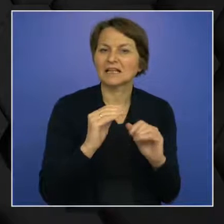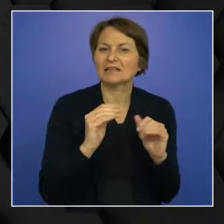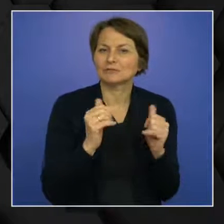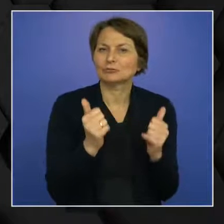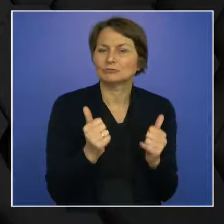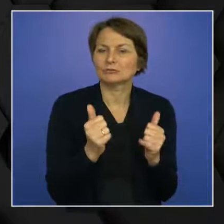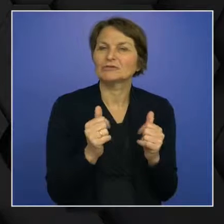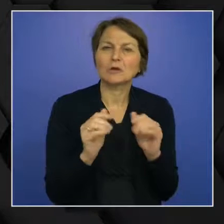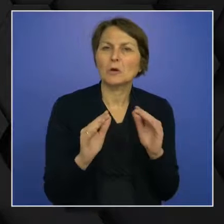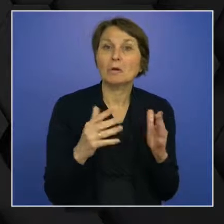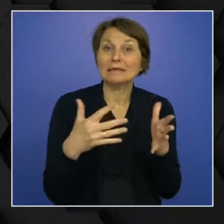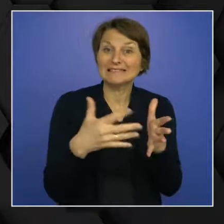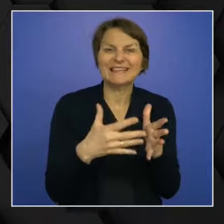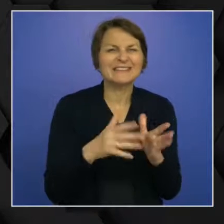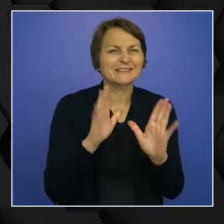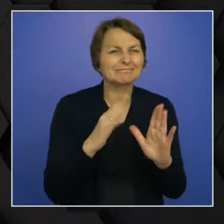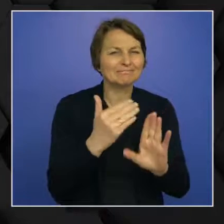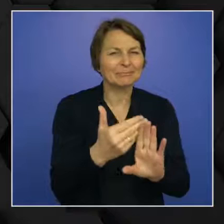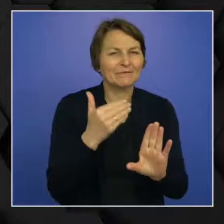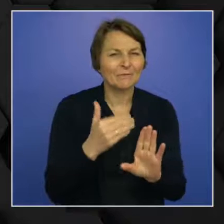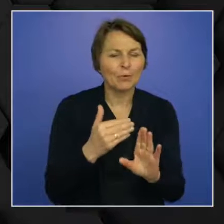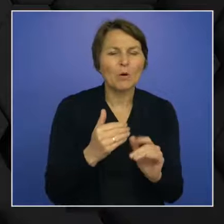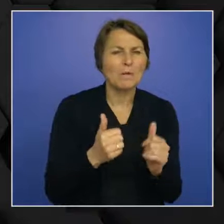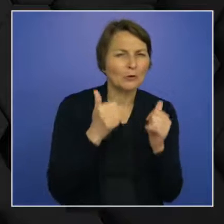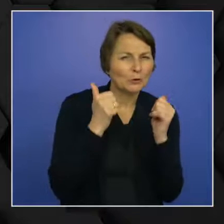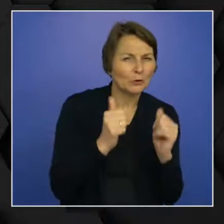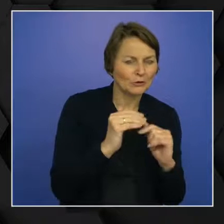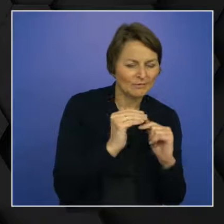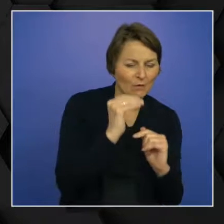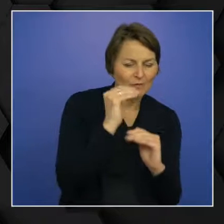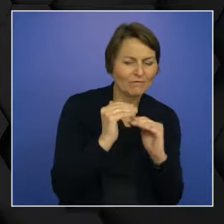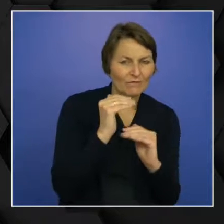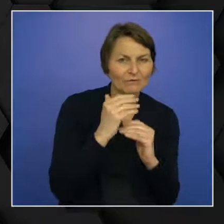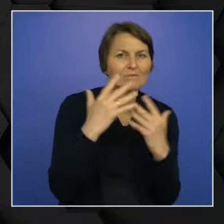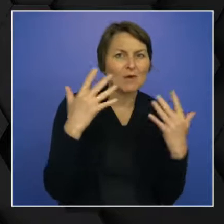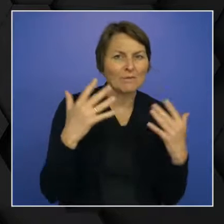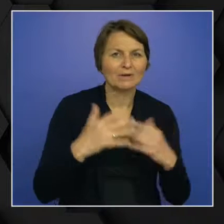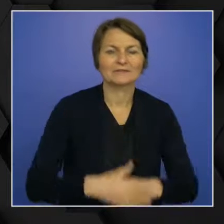need to do a test to see exactly how big the funnel is that you need.